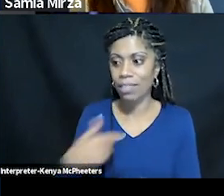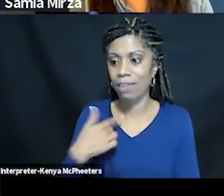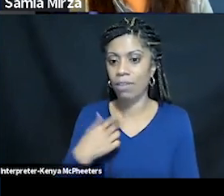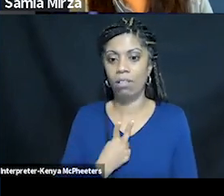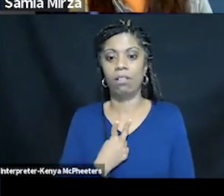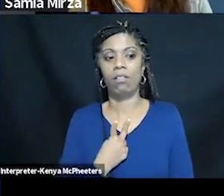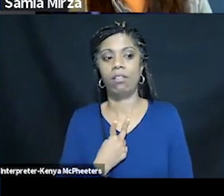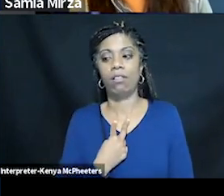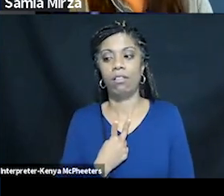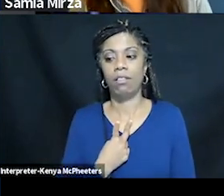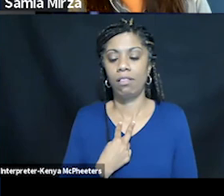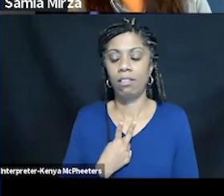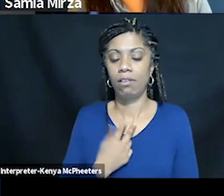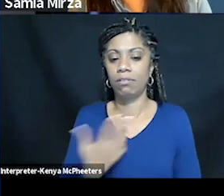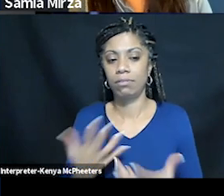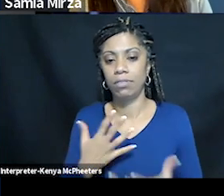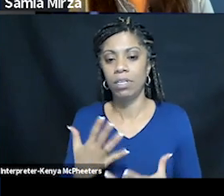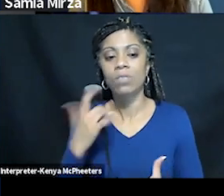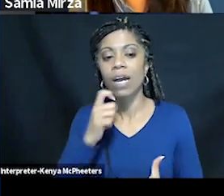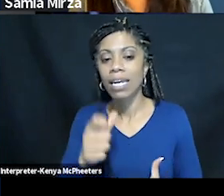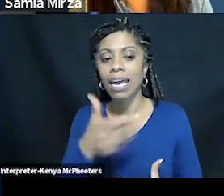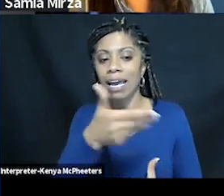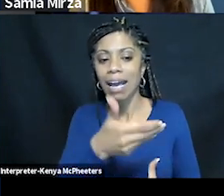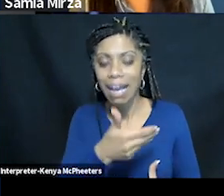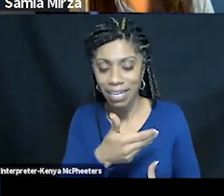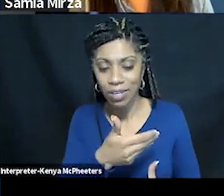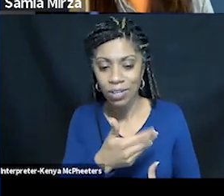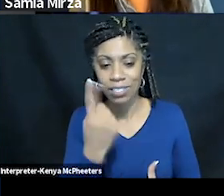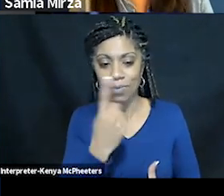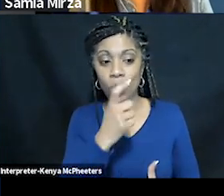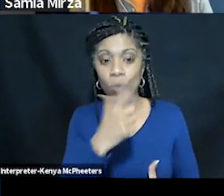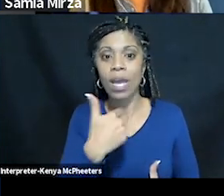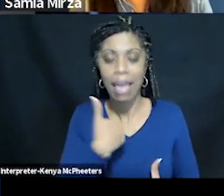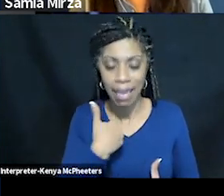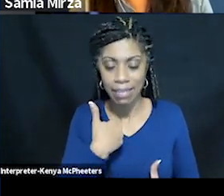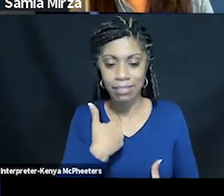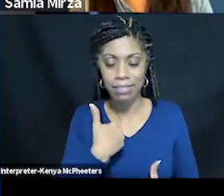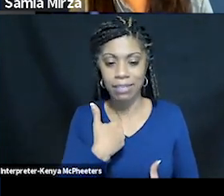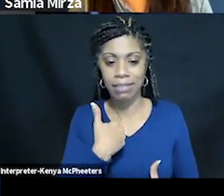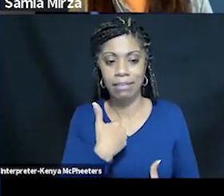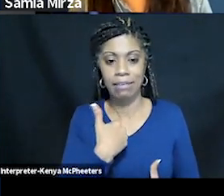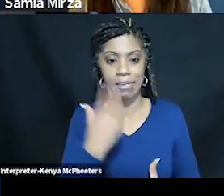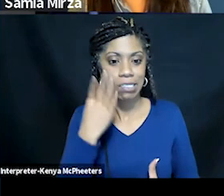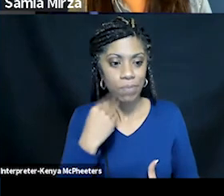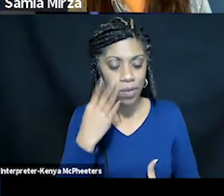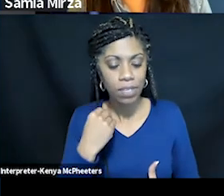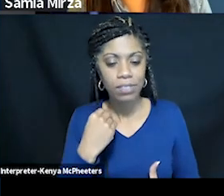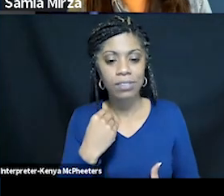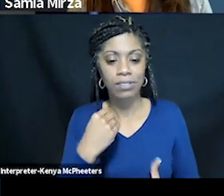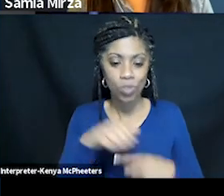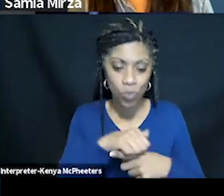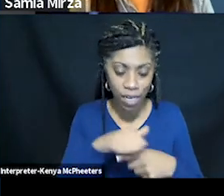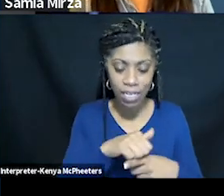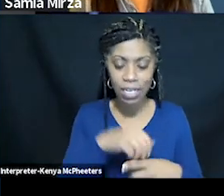have expertise in this? So that's another suggestion. The third would be partnerships. So depend and rely on the partnerships that you